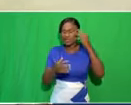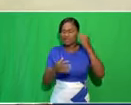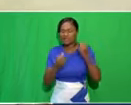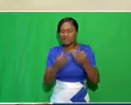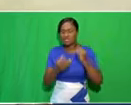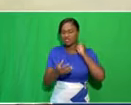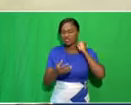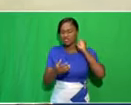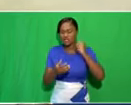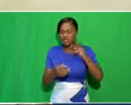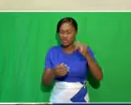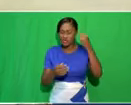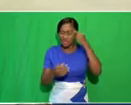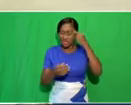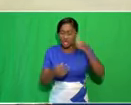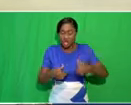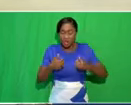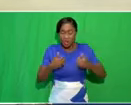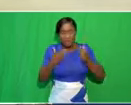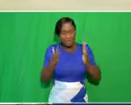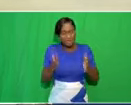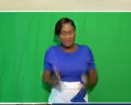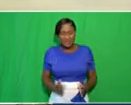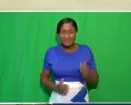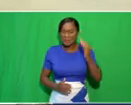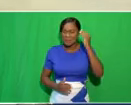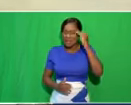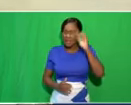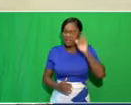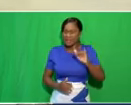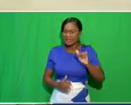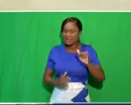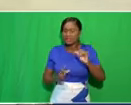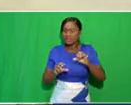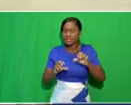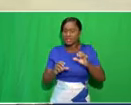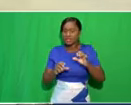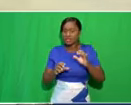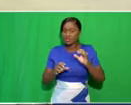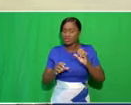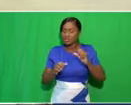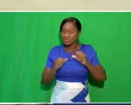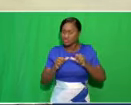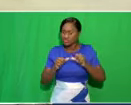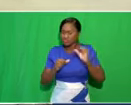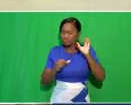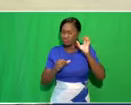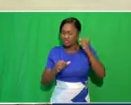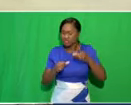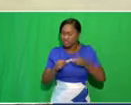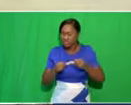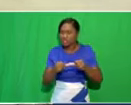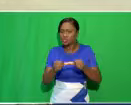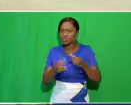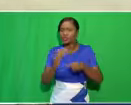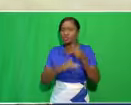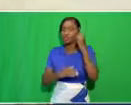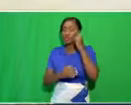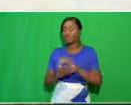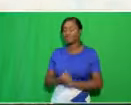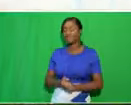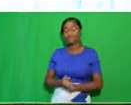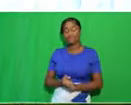their young bodies and minds can really endure and should continue to endure that level of stress? That is a